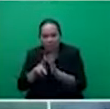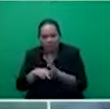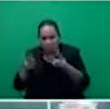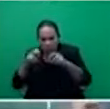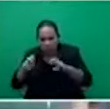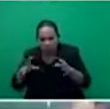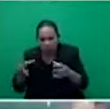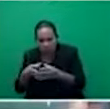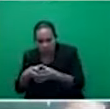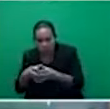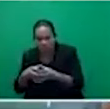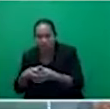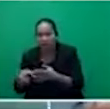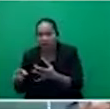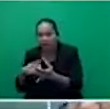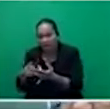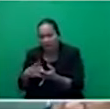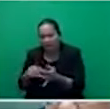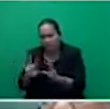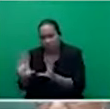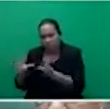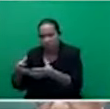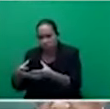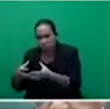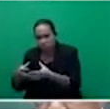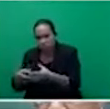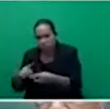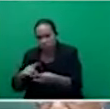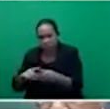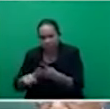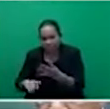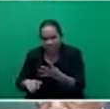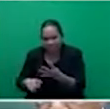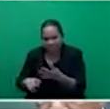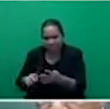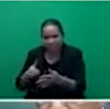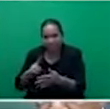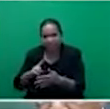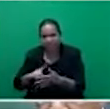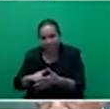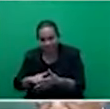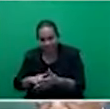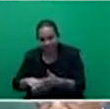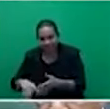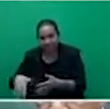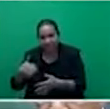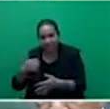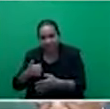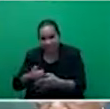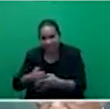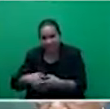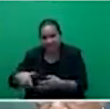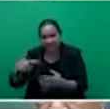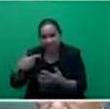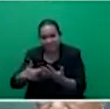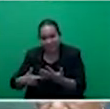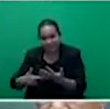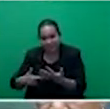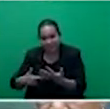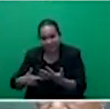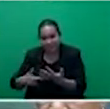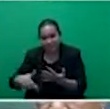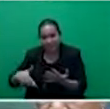Ram, Asenada Lewaragu, Vinay Singh, Eleanor Vodenduandua, Asmita Chand, Salen Kumar, Andy